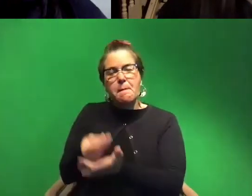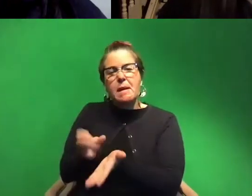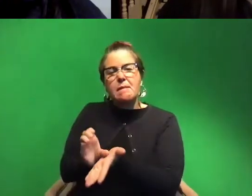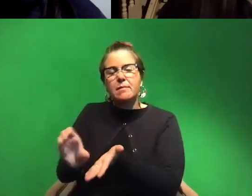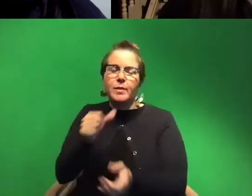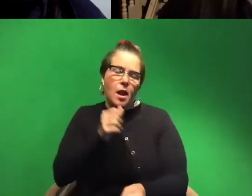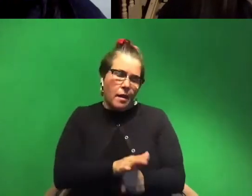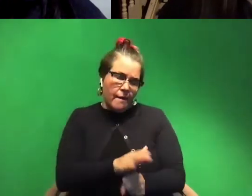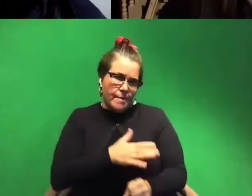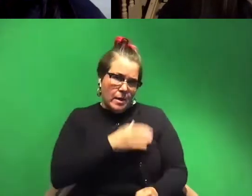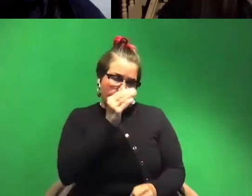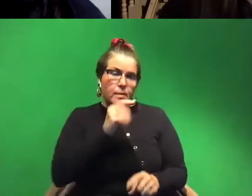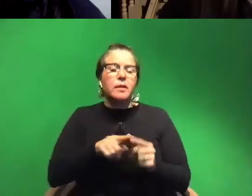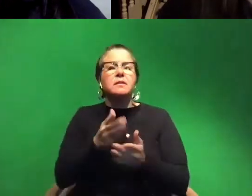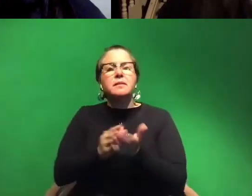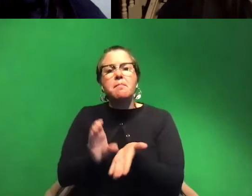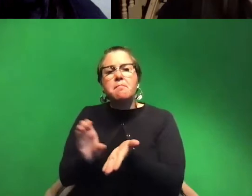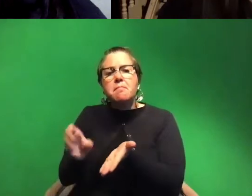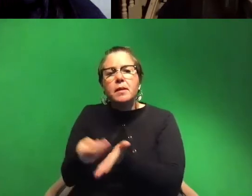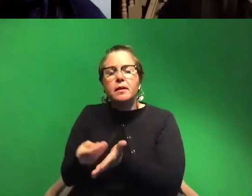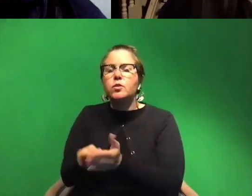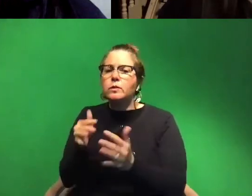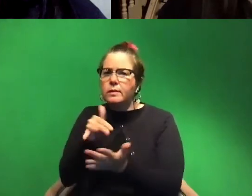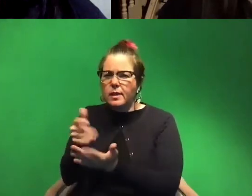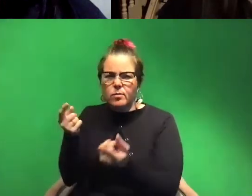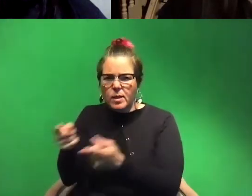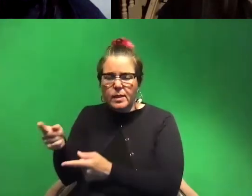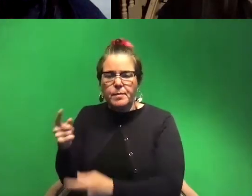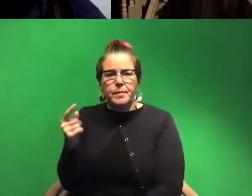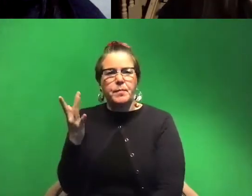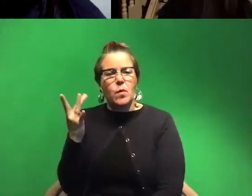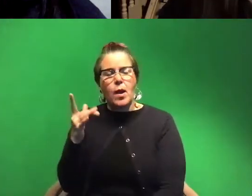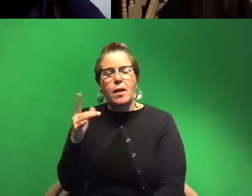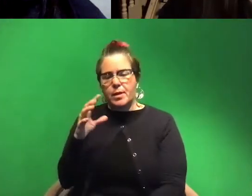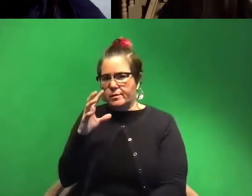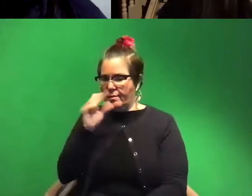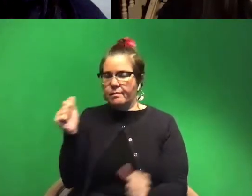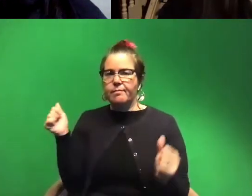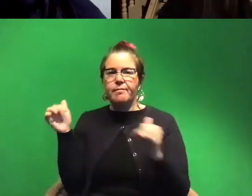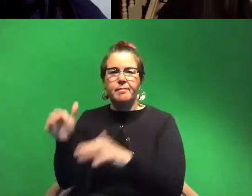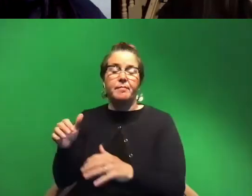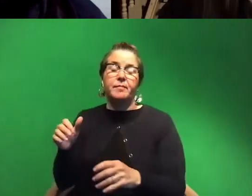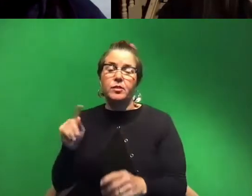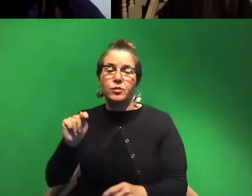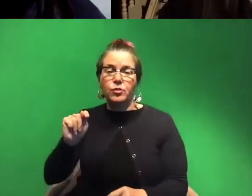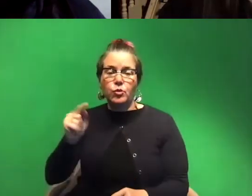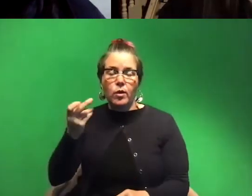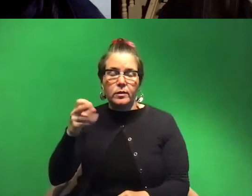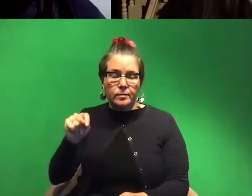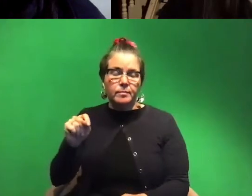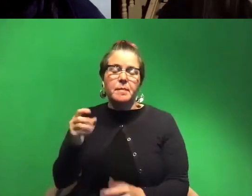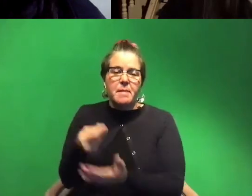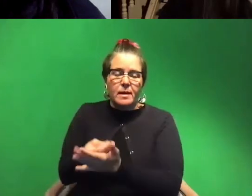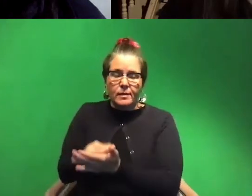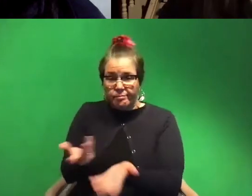opinion, but some funding that is studying what's happening because they are such a draw for tourism. But I think that they're actually just an